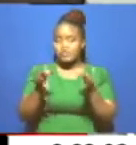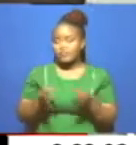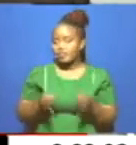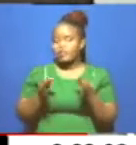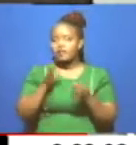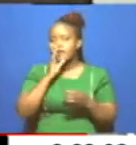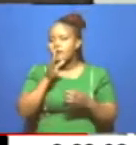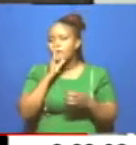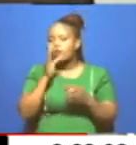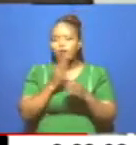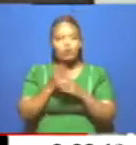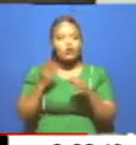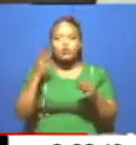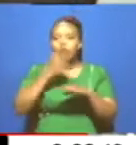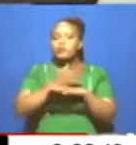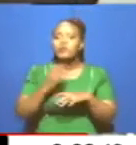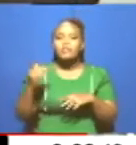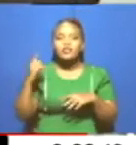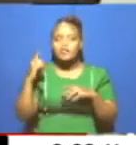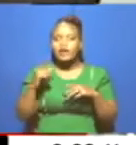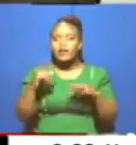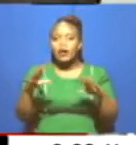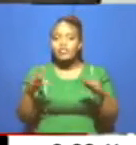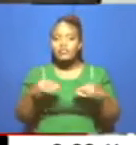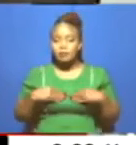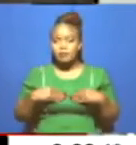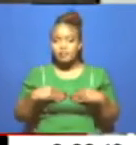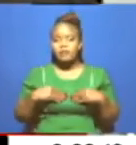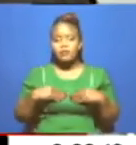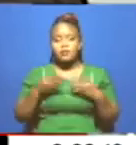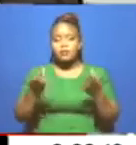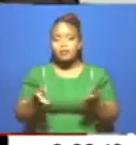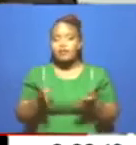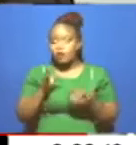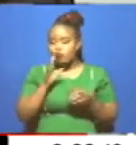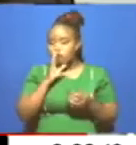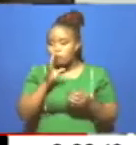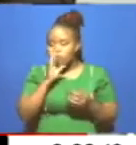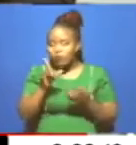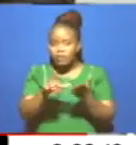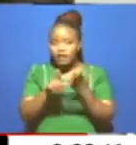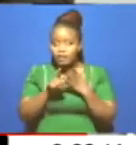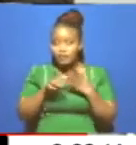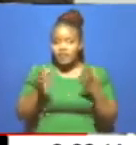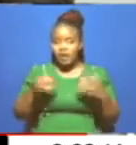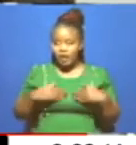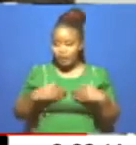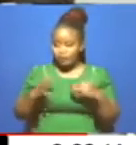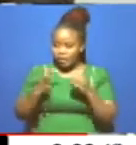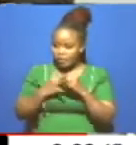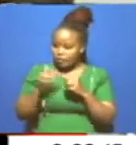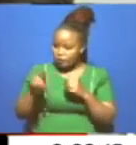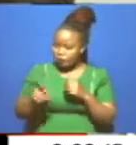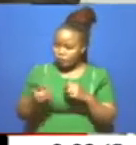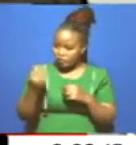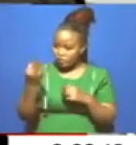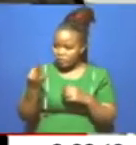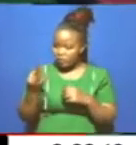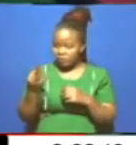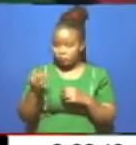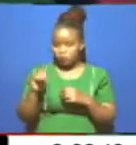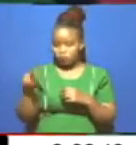the legally accepted ceiling. The country's debt currently stands at 8.3 trillion shillings. Gladys Mungai